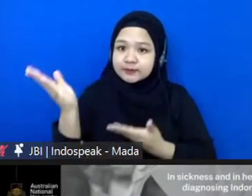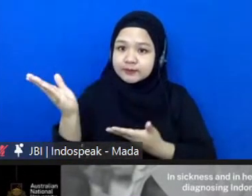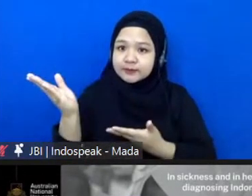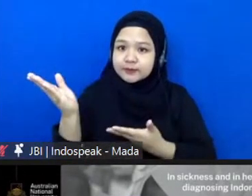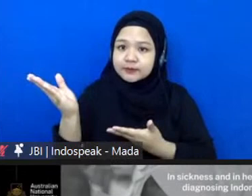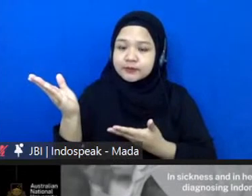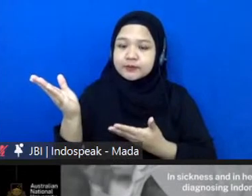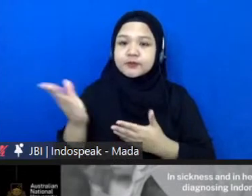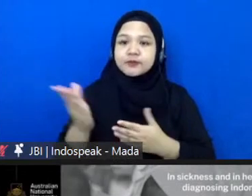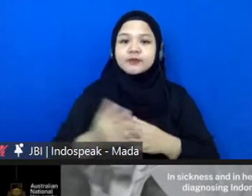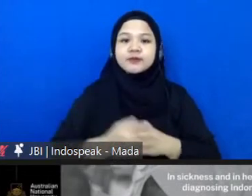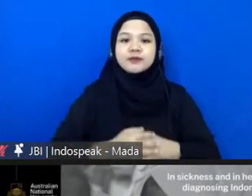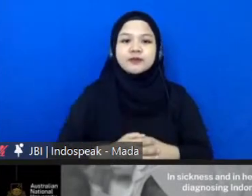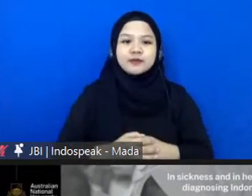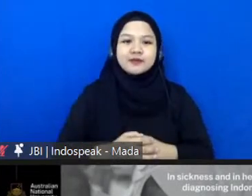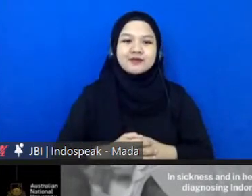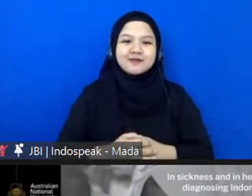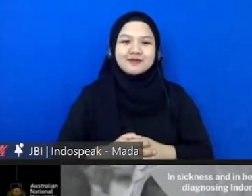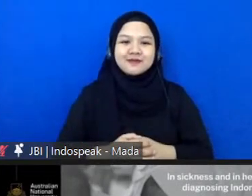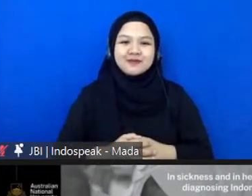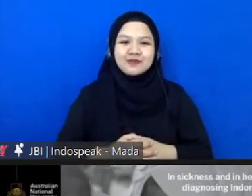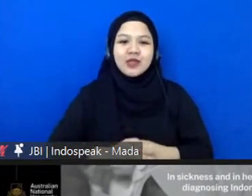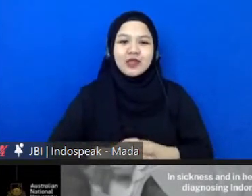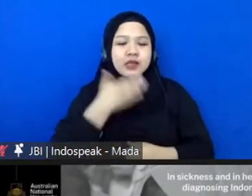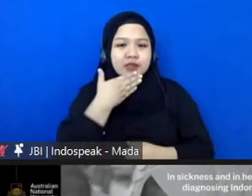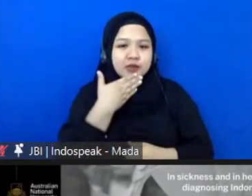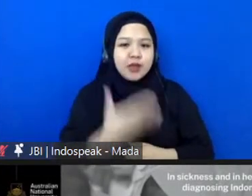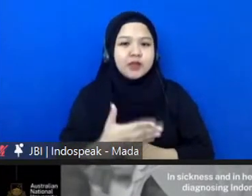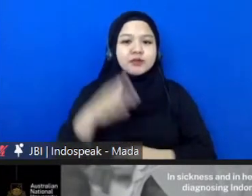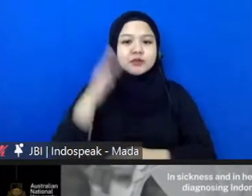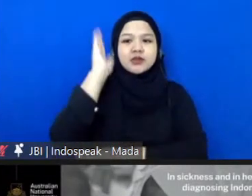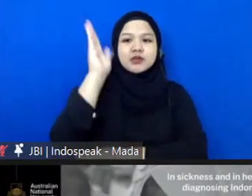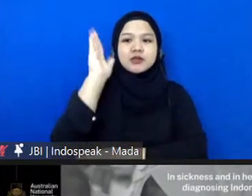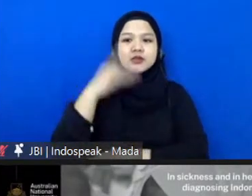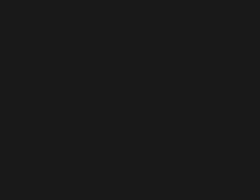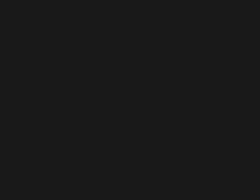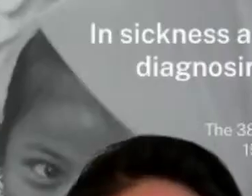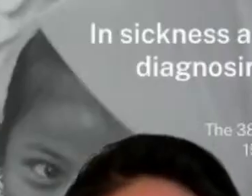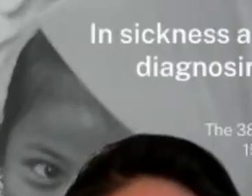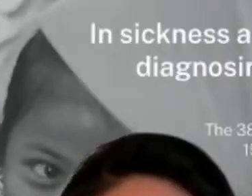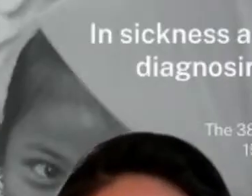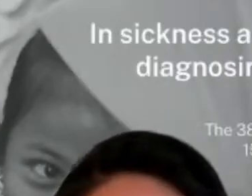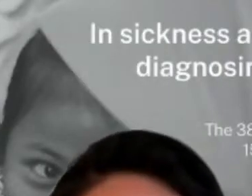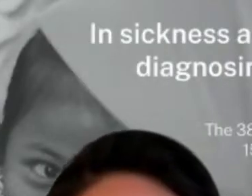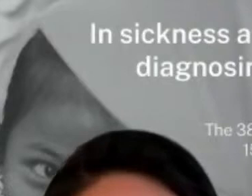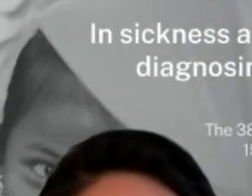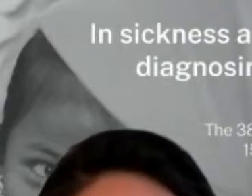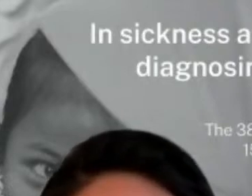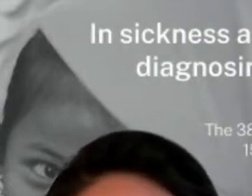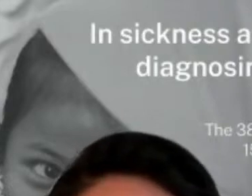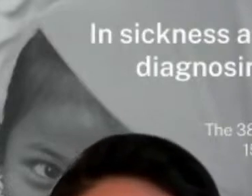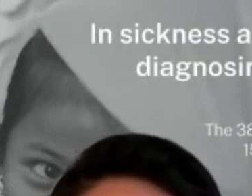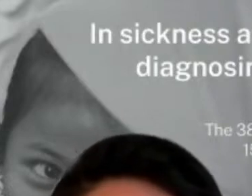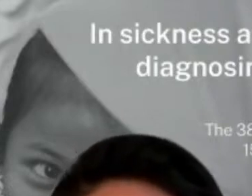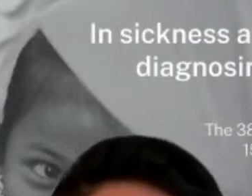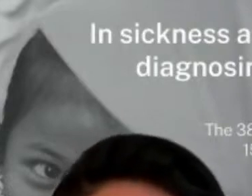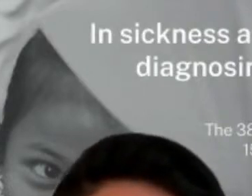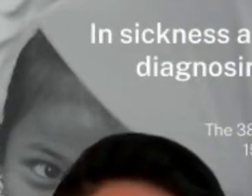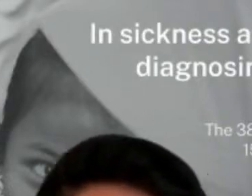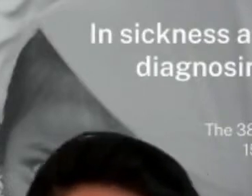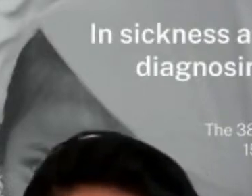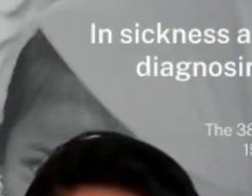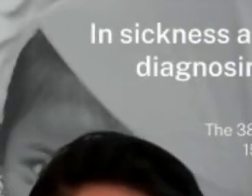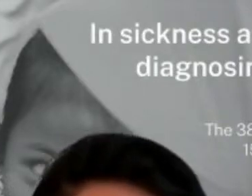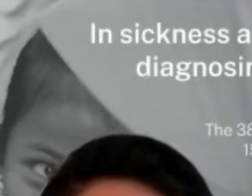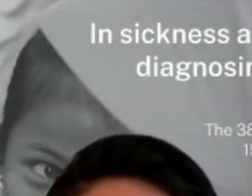Thank you so much for your presentation, Prof. Uut. My question is, we've heard news about recent outbreaks of dengue